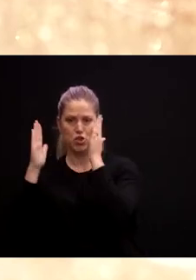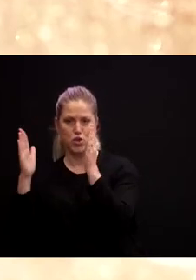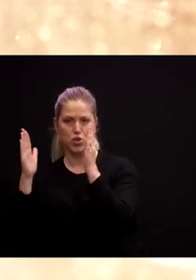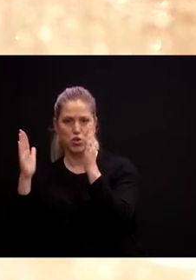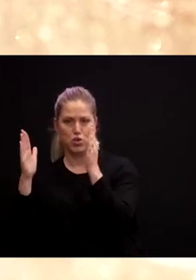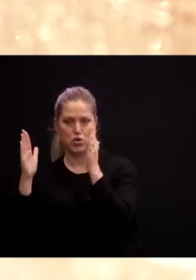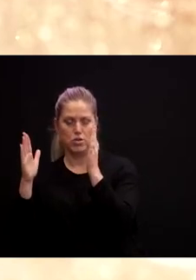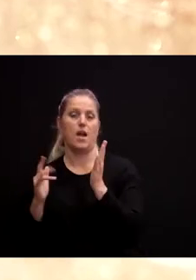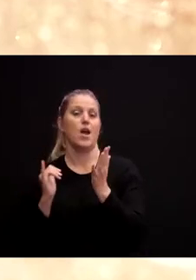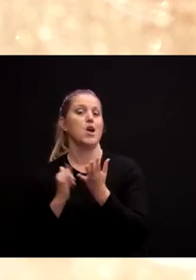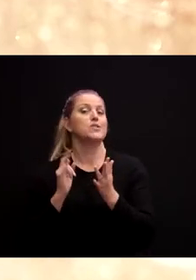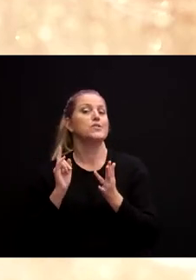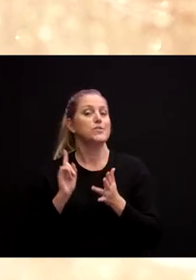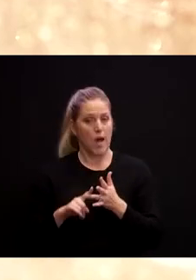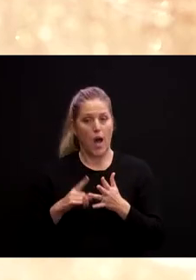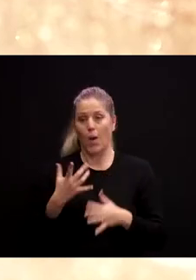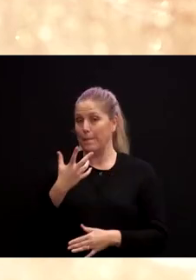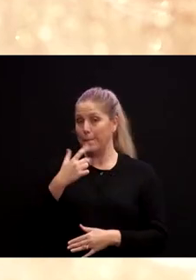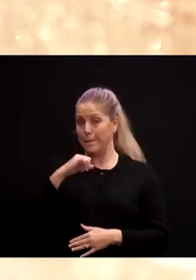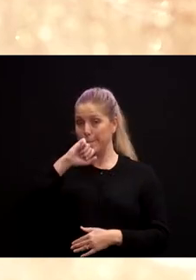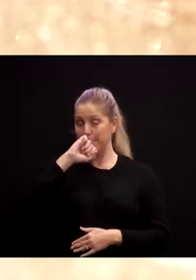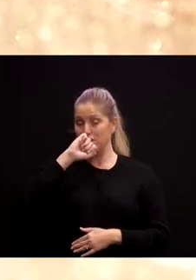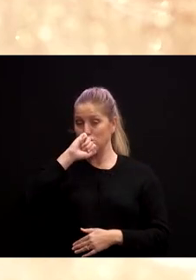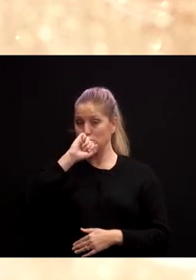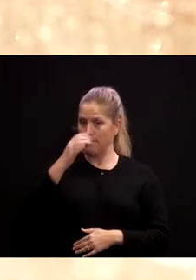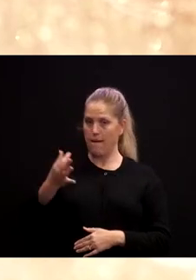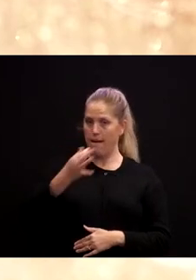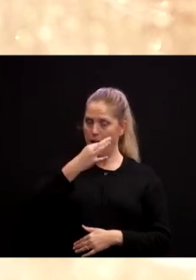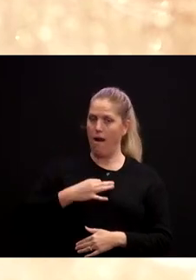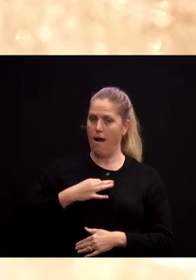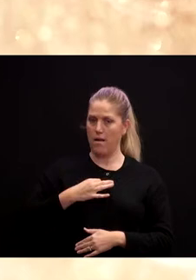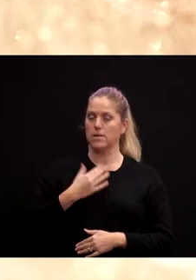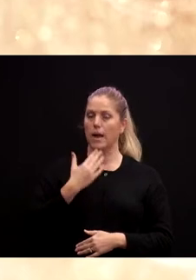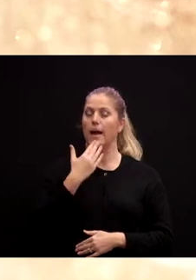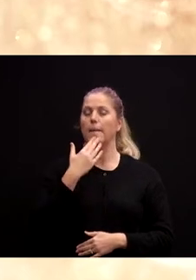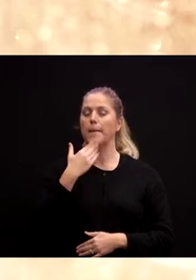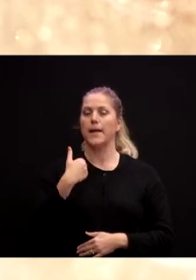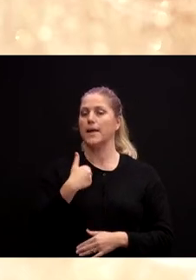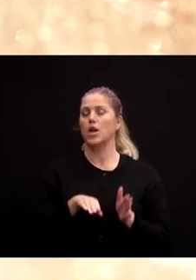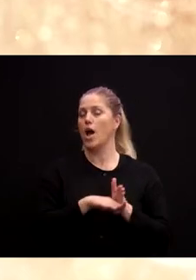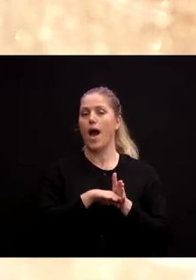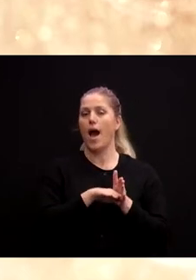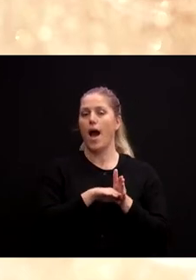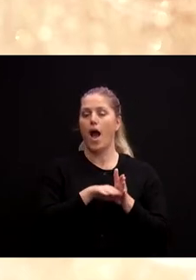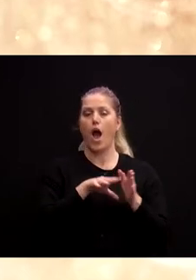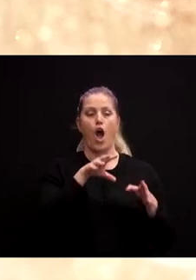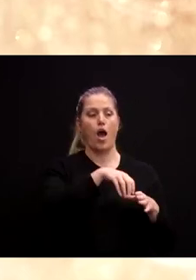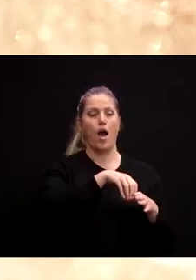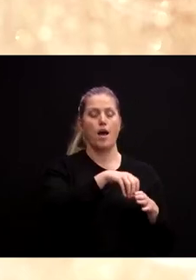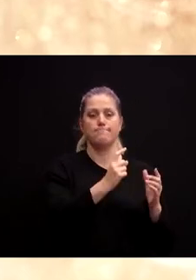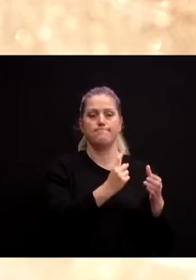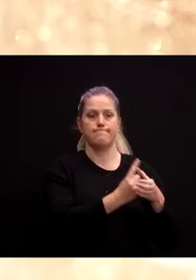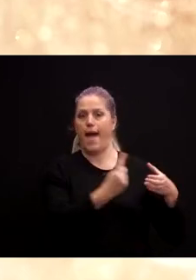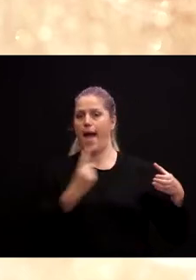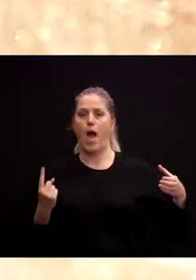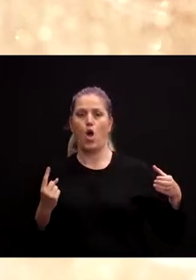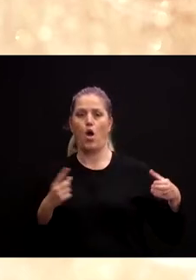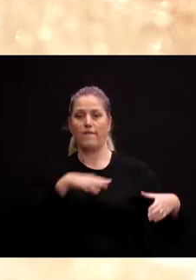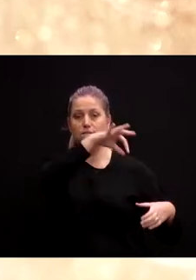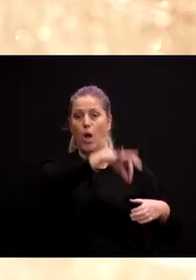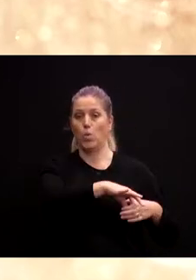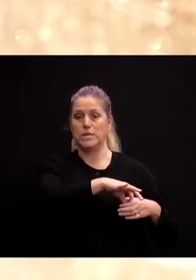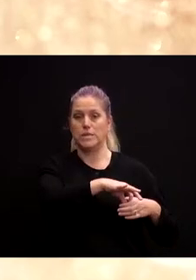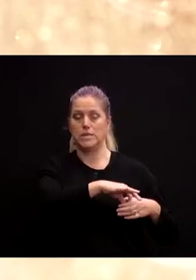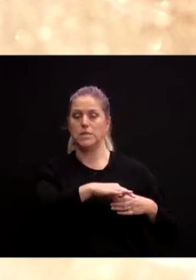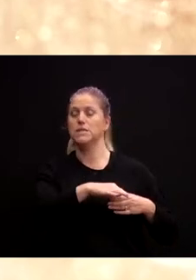have requested appropriately that they be removed from the voting pool for the deliberative